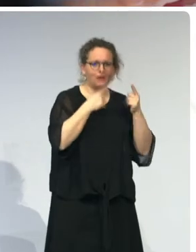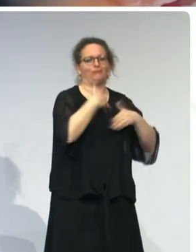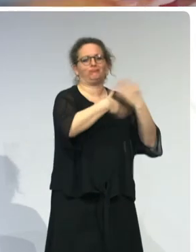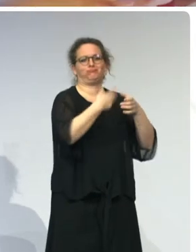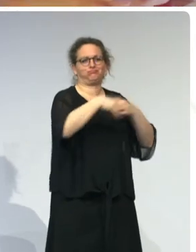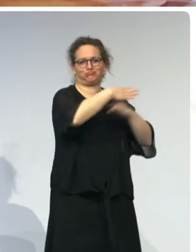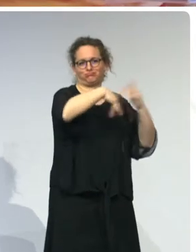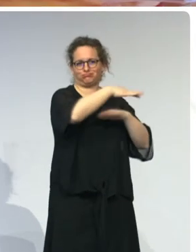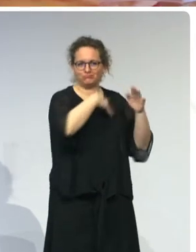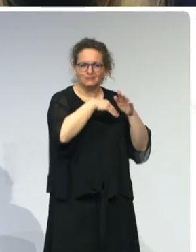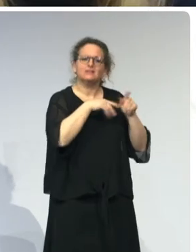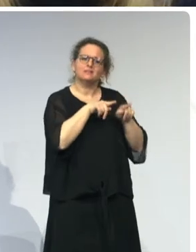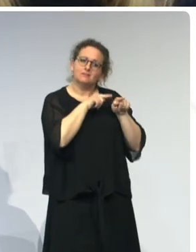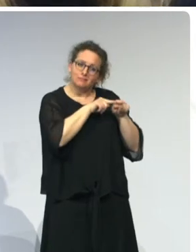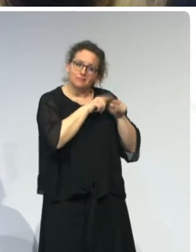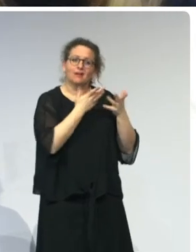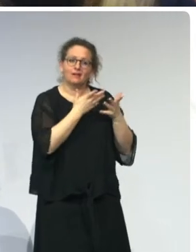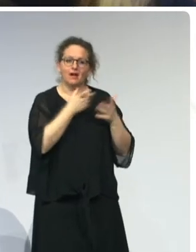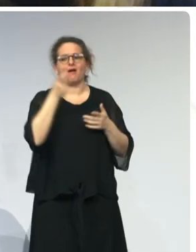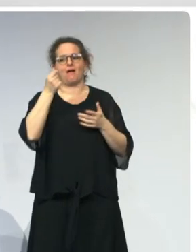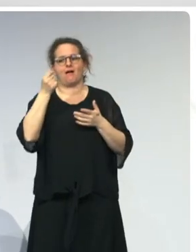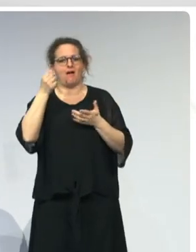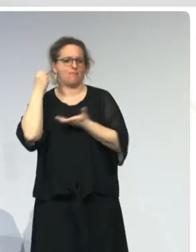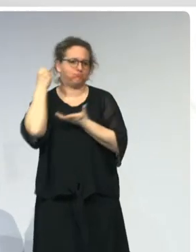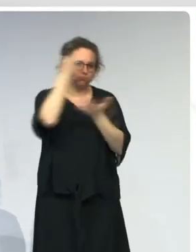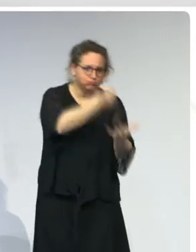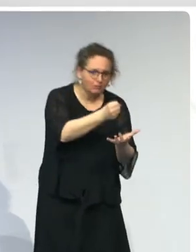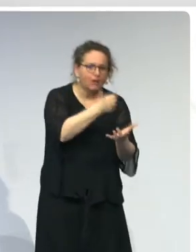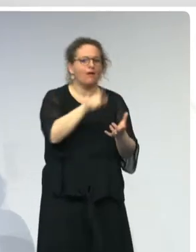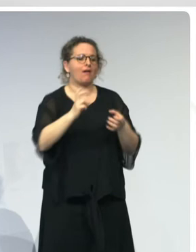internship while receiving peer support and career advice.